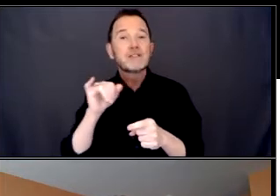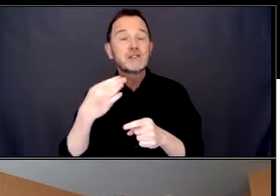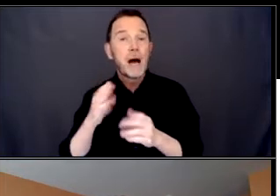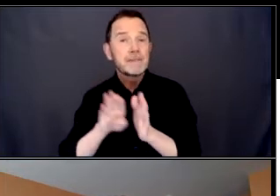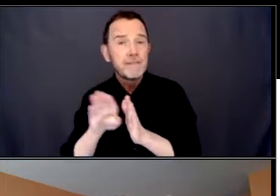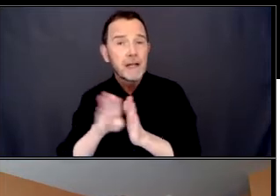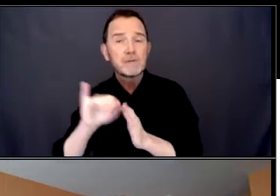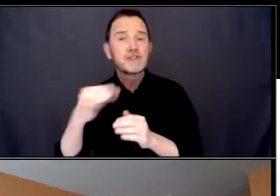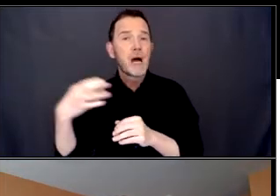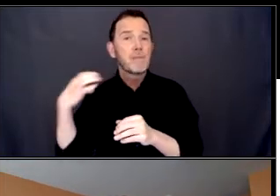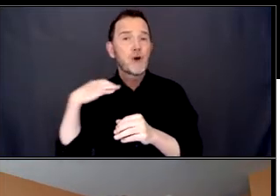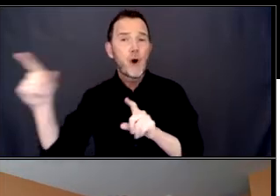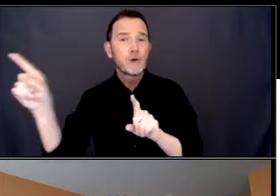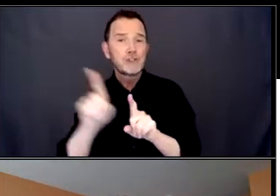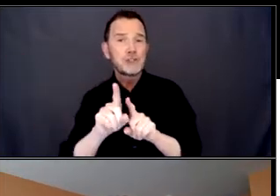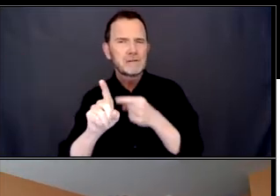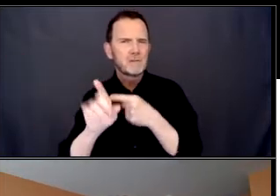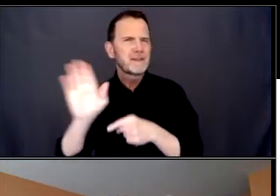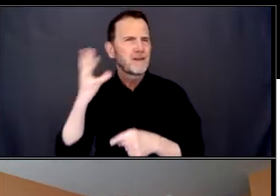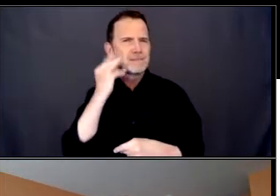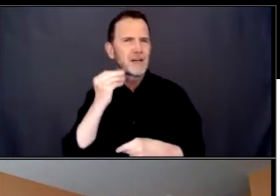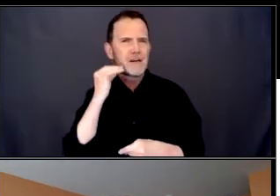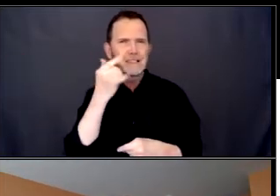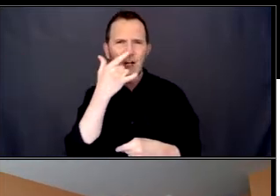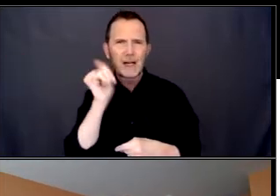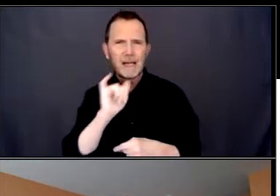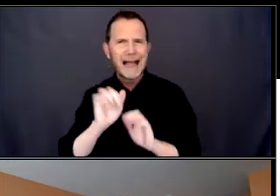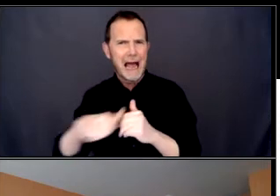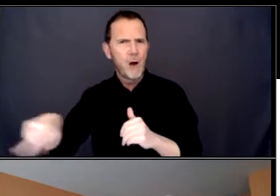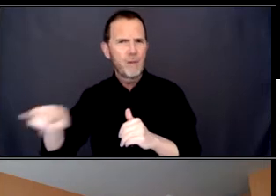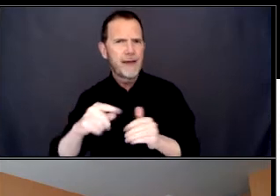hiring and having of employees with disabilities?